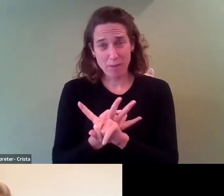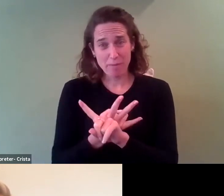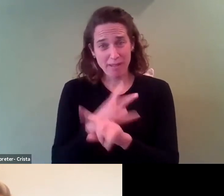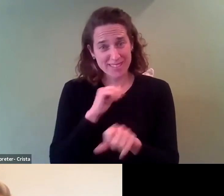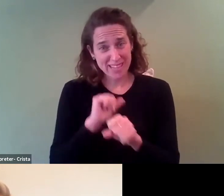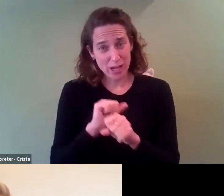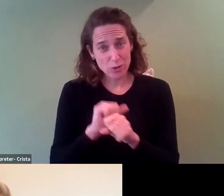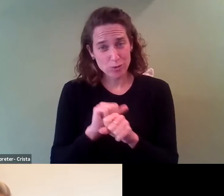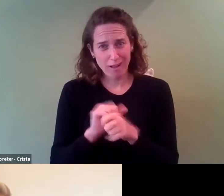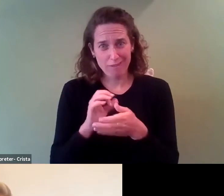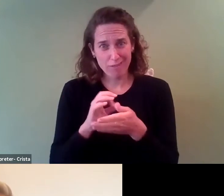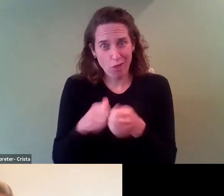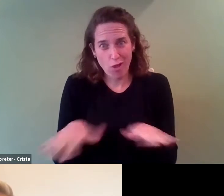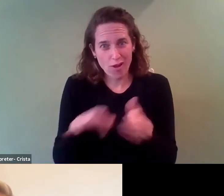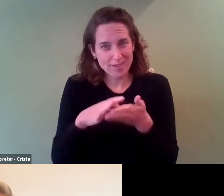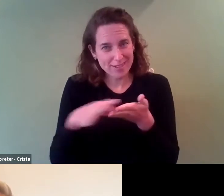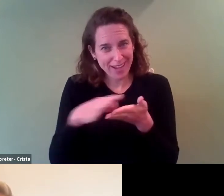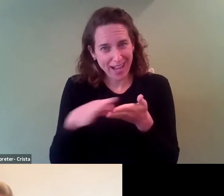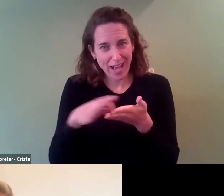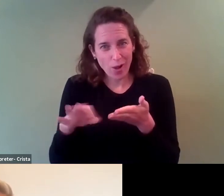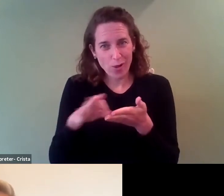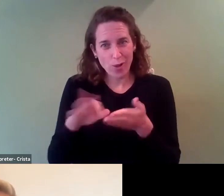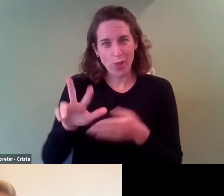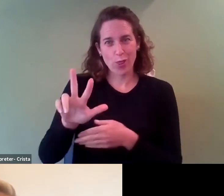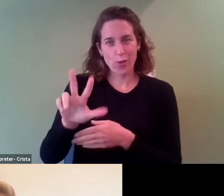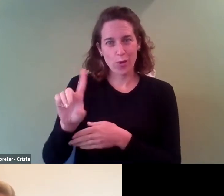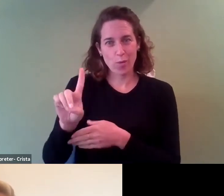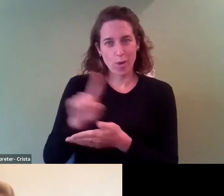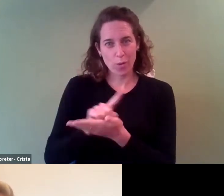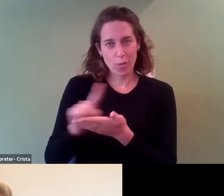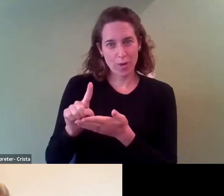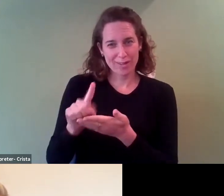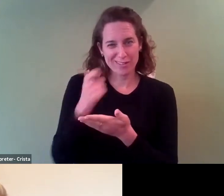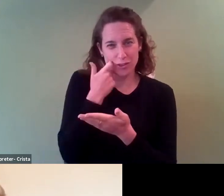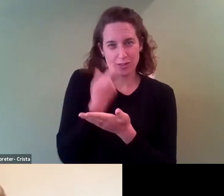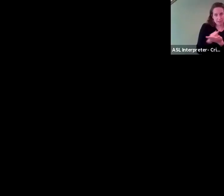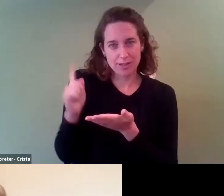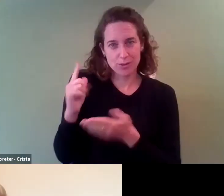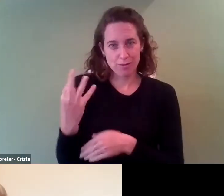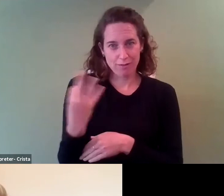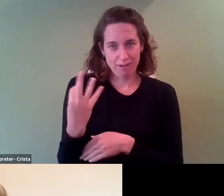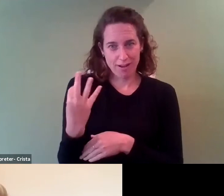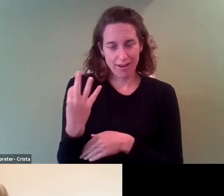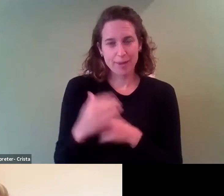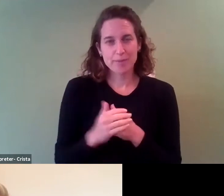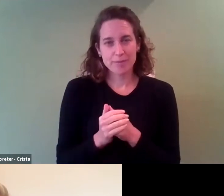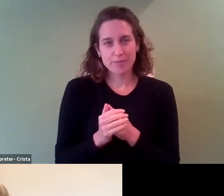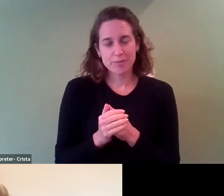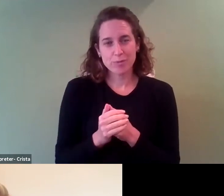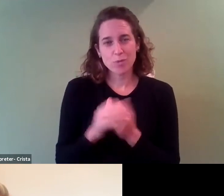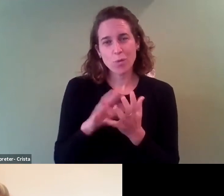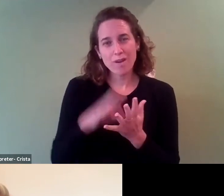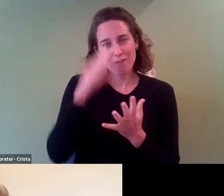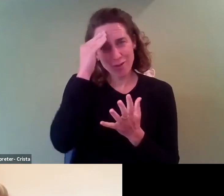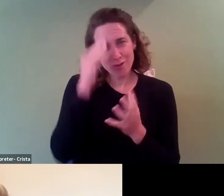lost track. 31 weeks as of last Friday. But I think we've learned a lot along the